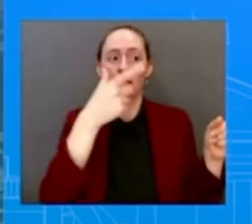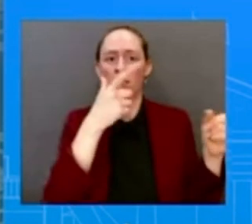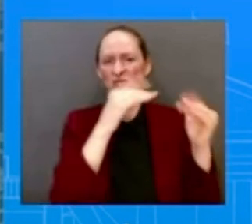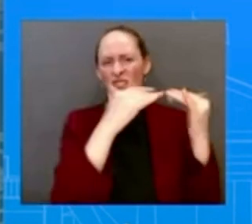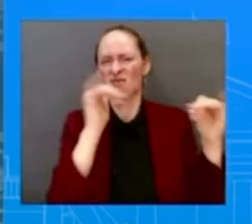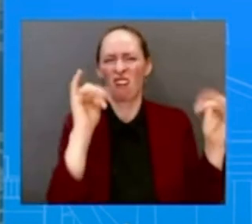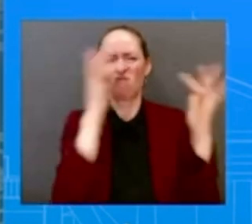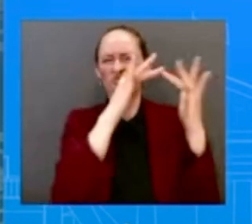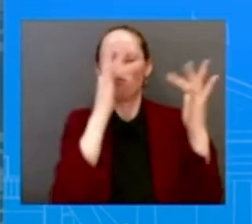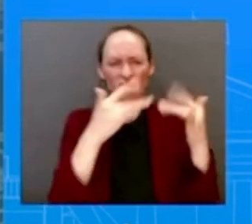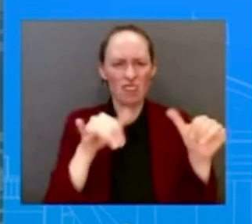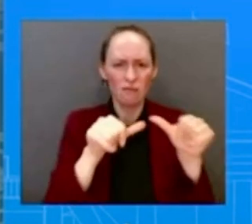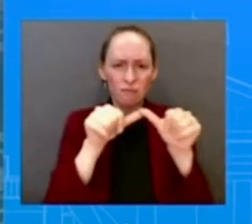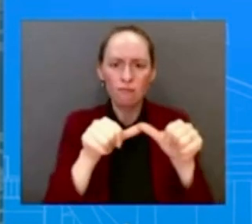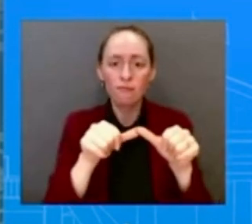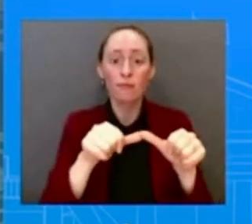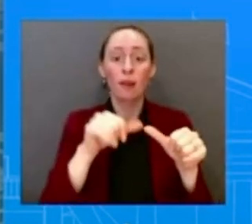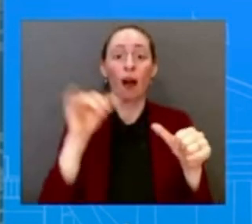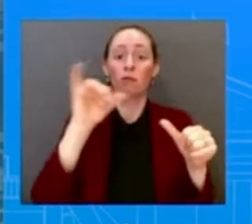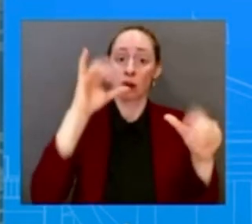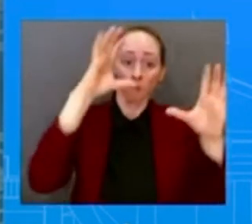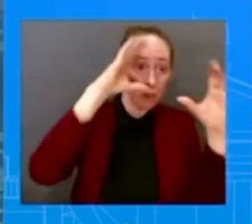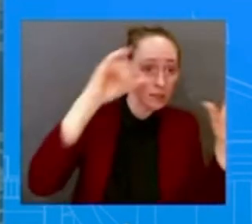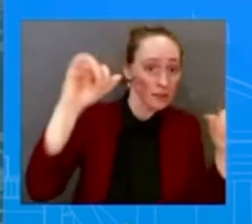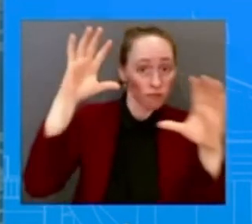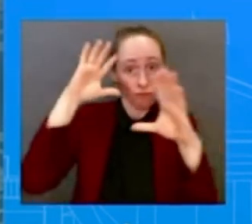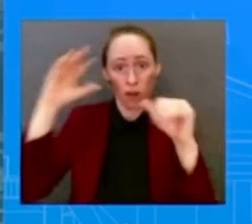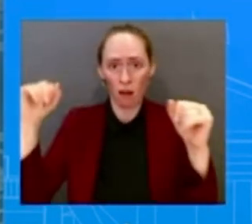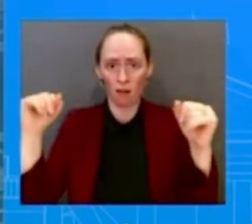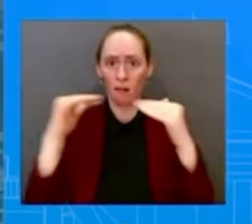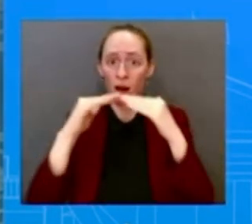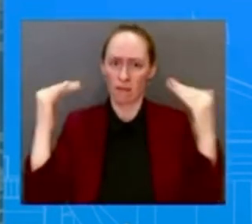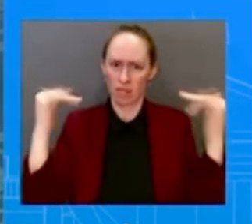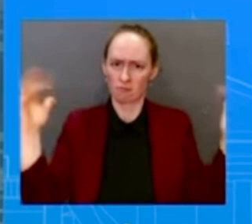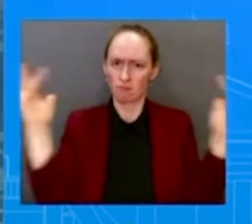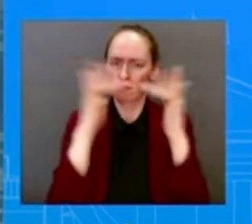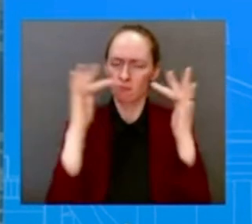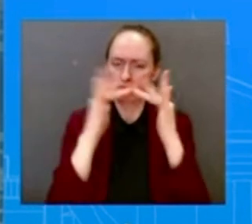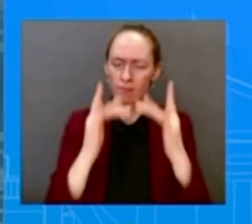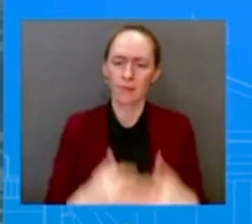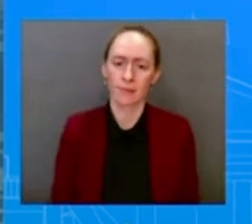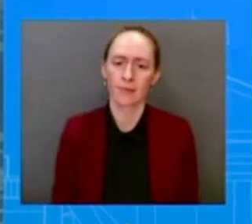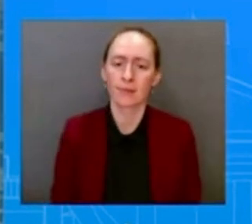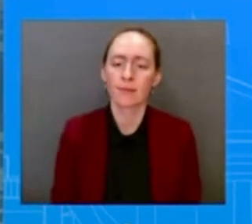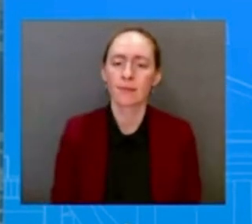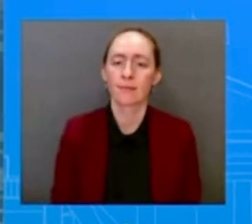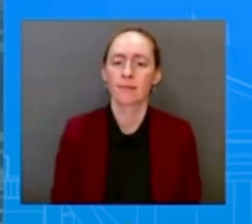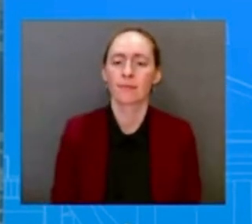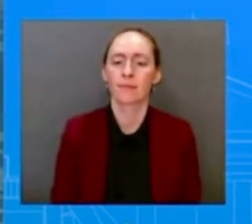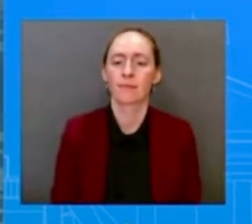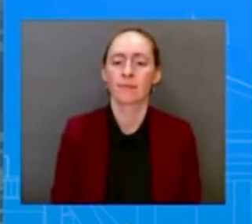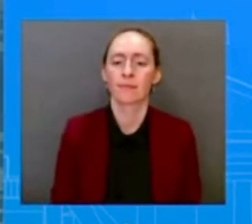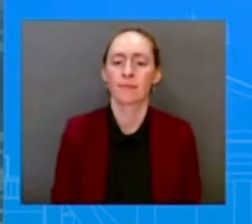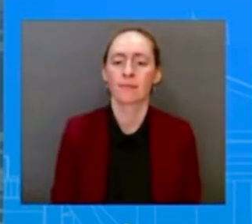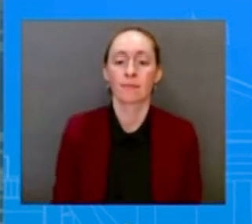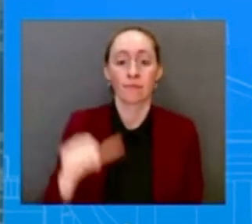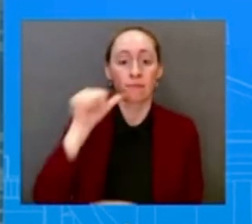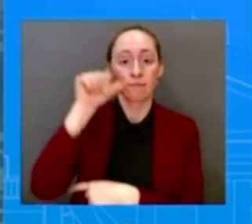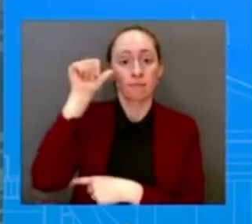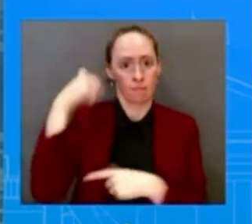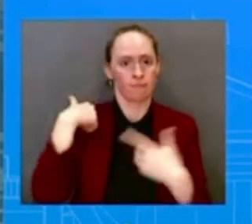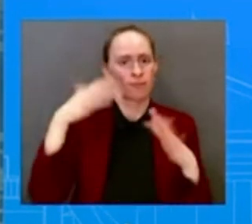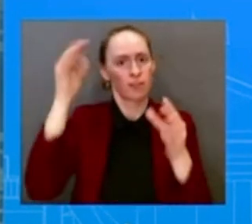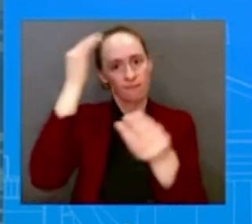President Erdogan. Yesterday, we announced that the United States will provide $85 million in life-saving assistance to provide shelter to